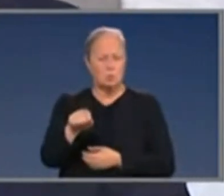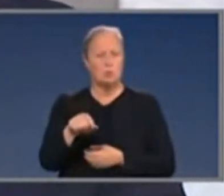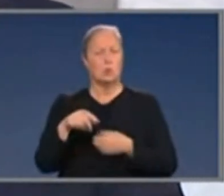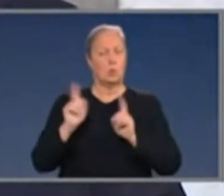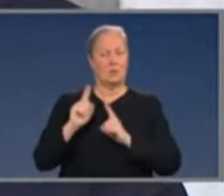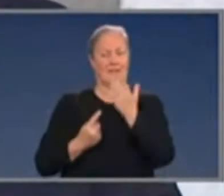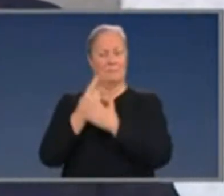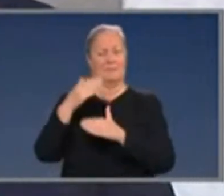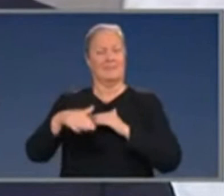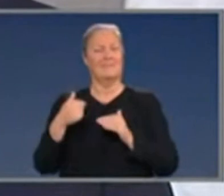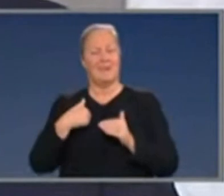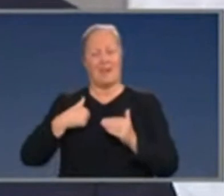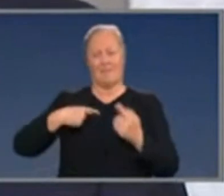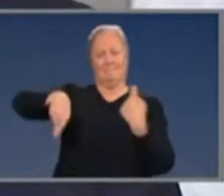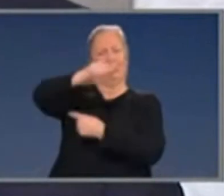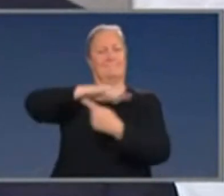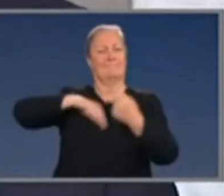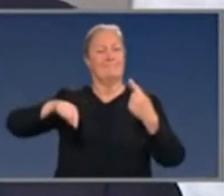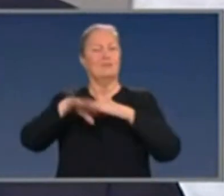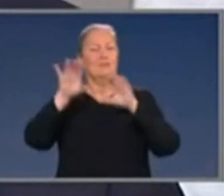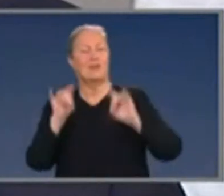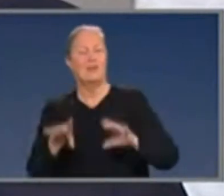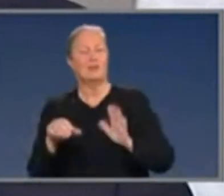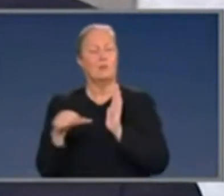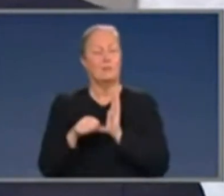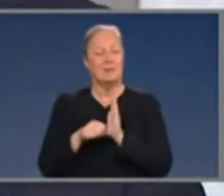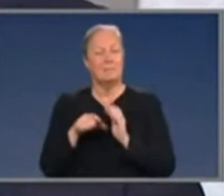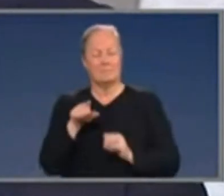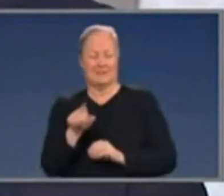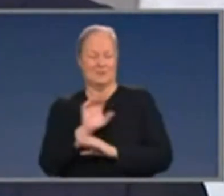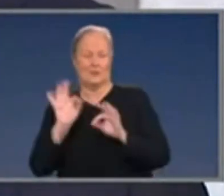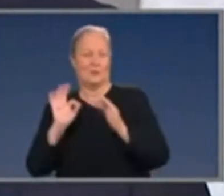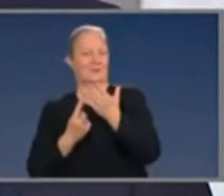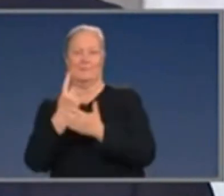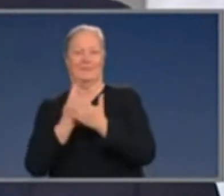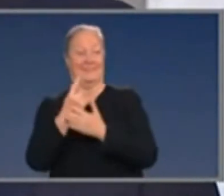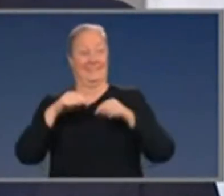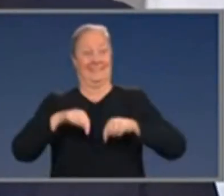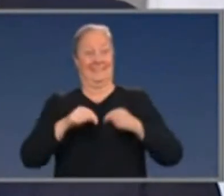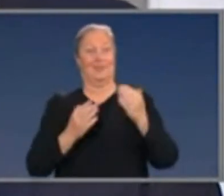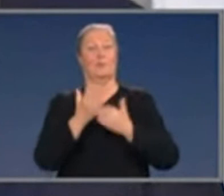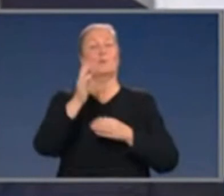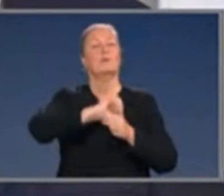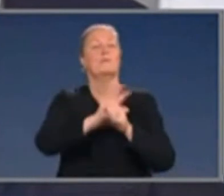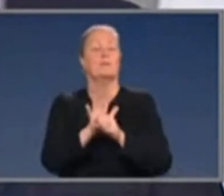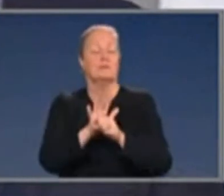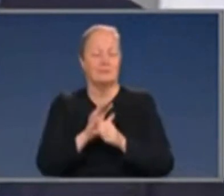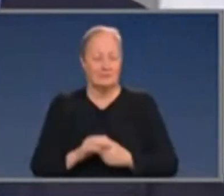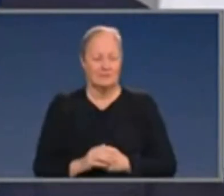what's happening in our economy. Now, we know that that's not the case in this pandemic. The measured unemployment